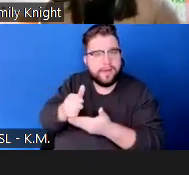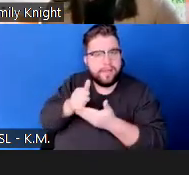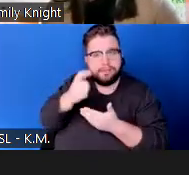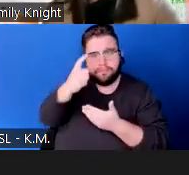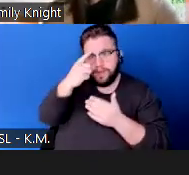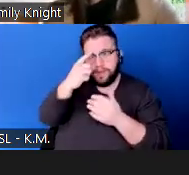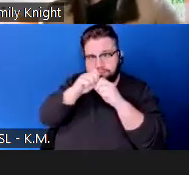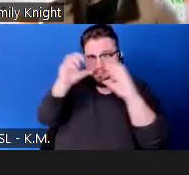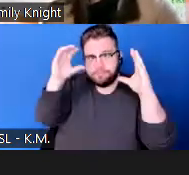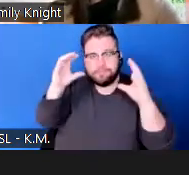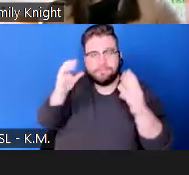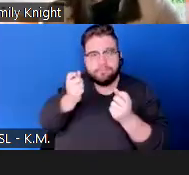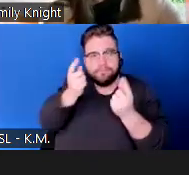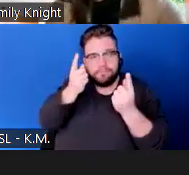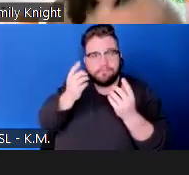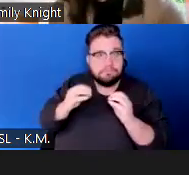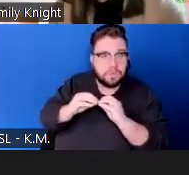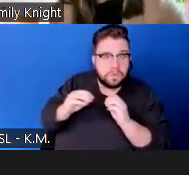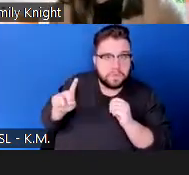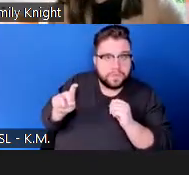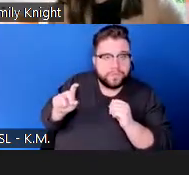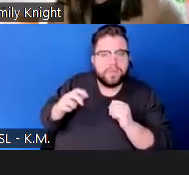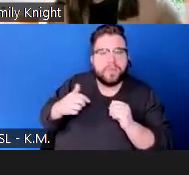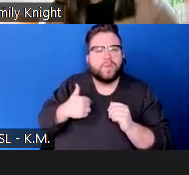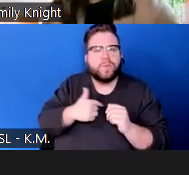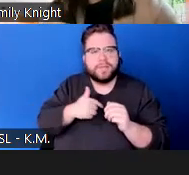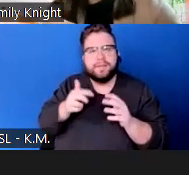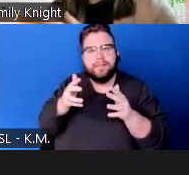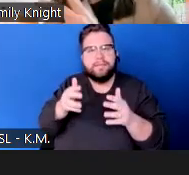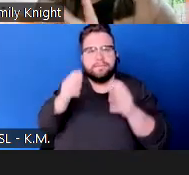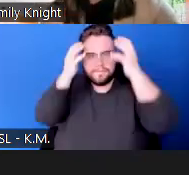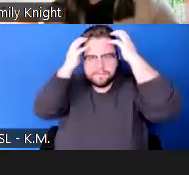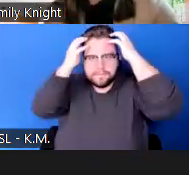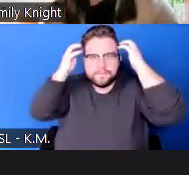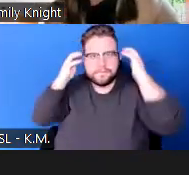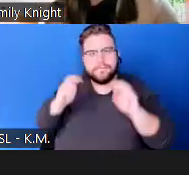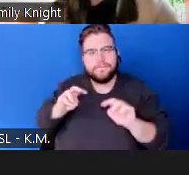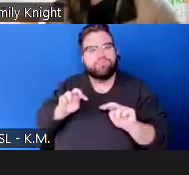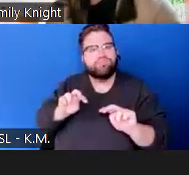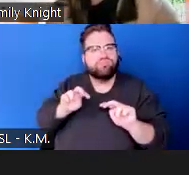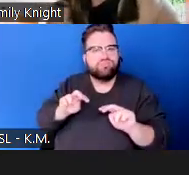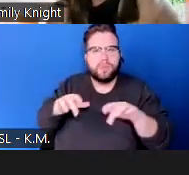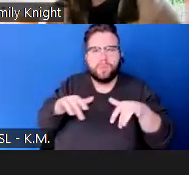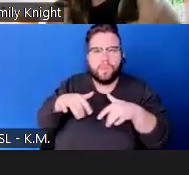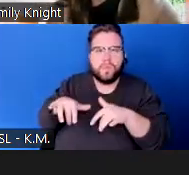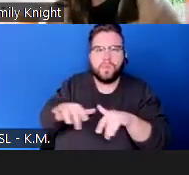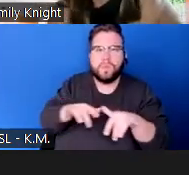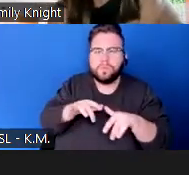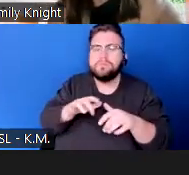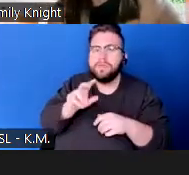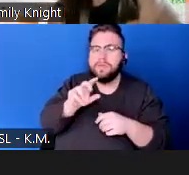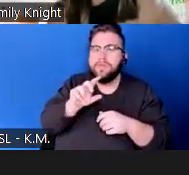that question, we kept recording the EEG, but after they finished that first task, we played the same set of movies